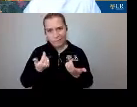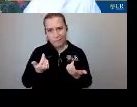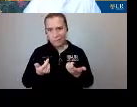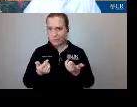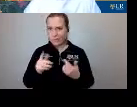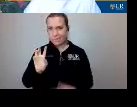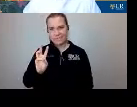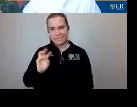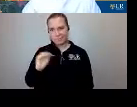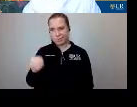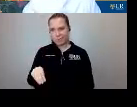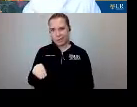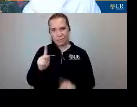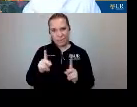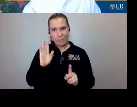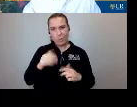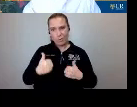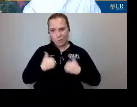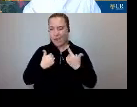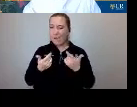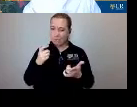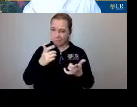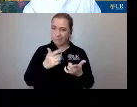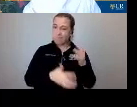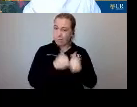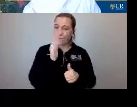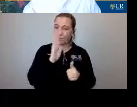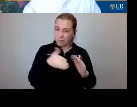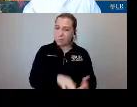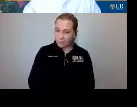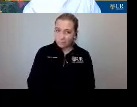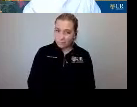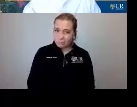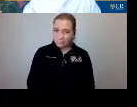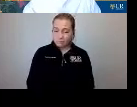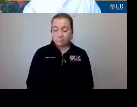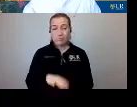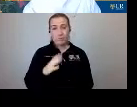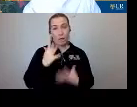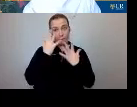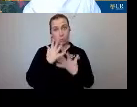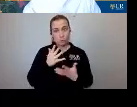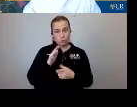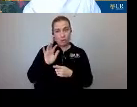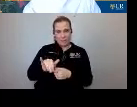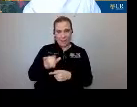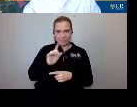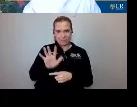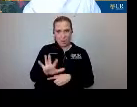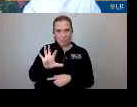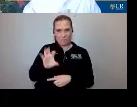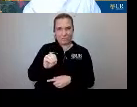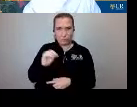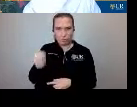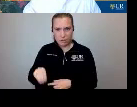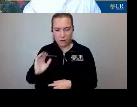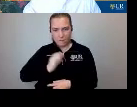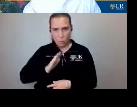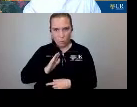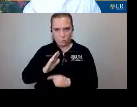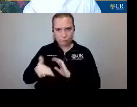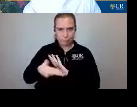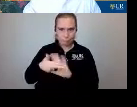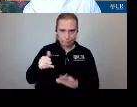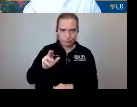some cases. And unfortunately, those were about 50% of our diagnosis of lung cancer. So we've got commonly